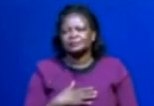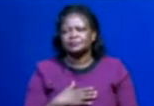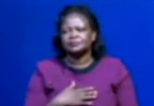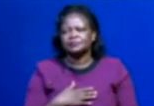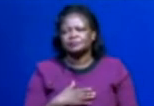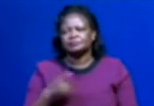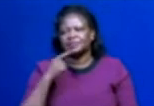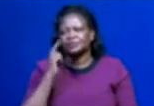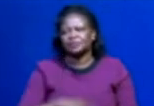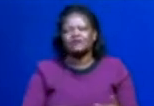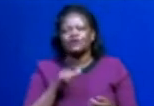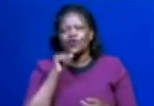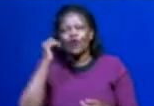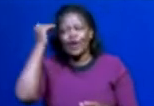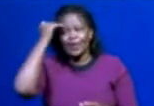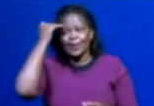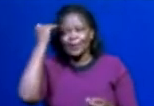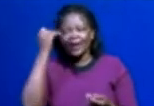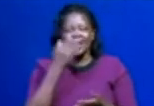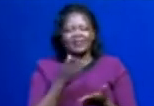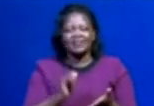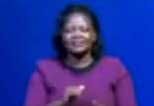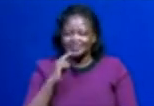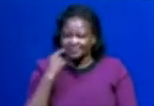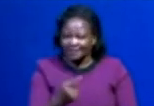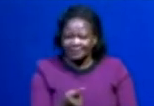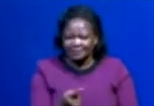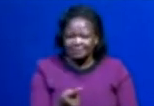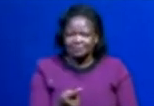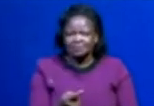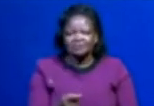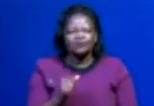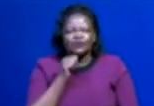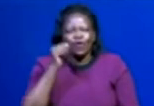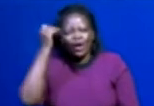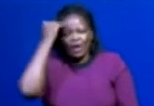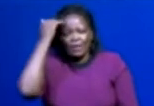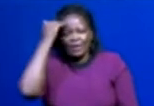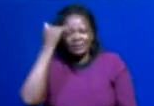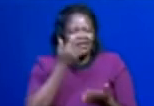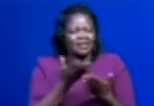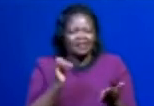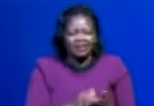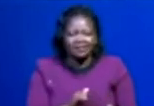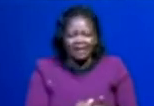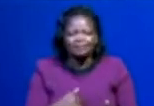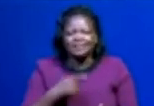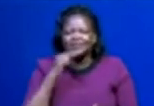And let me say, if you don't remember anything he said, if you don't remember anything that I have